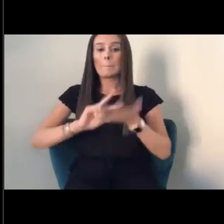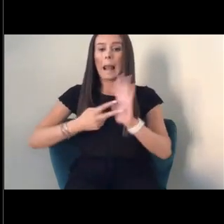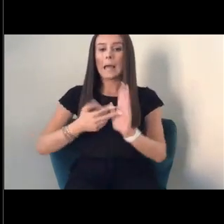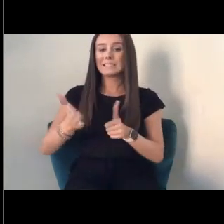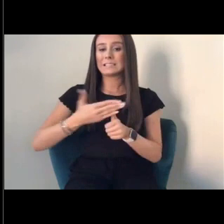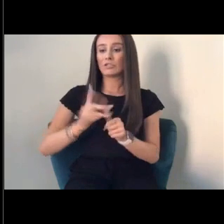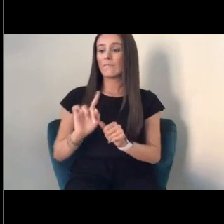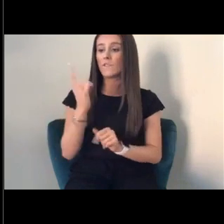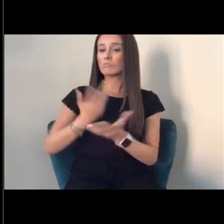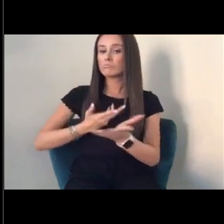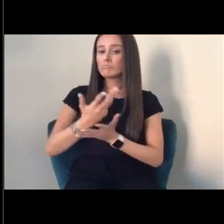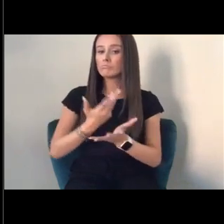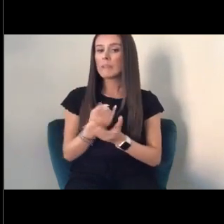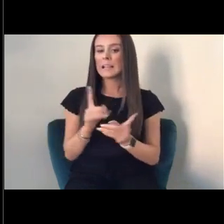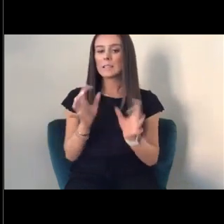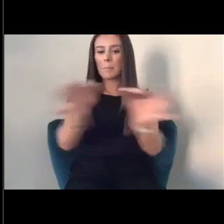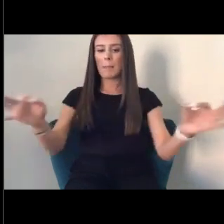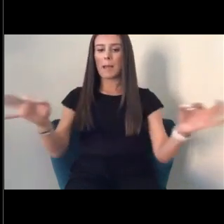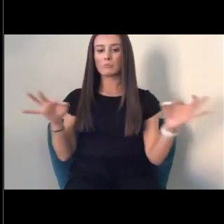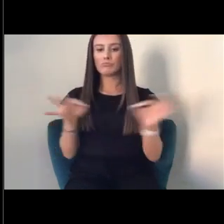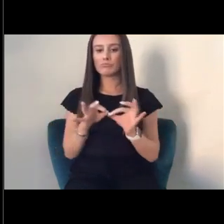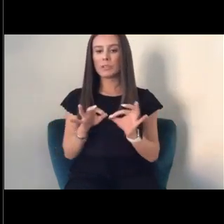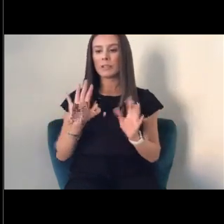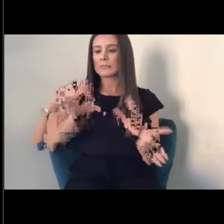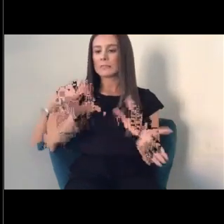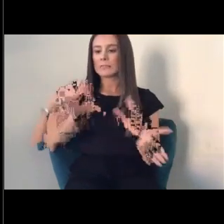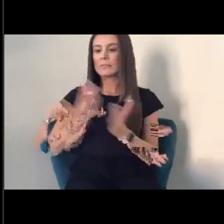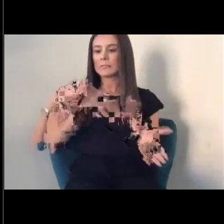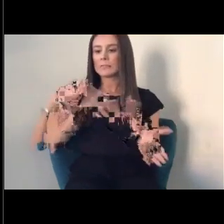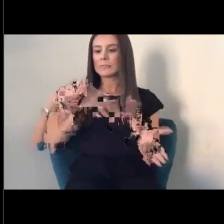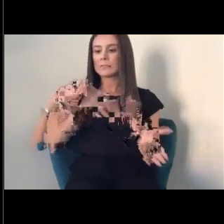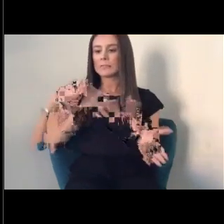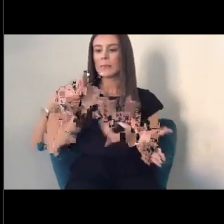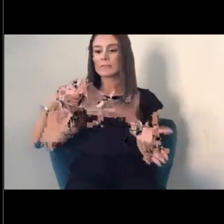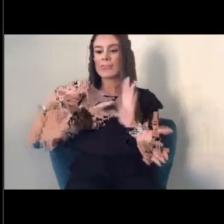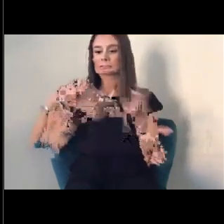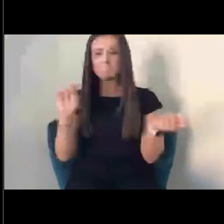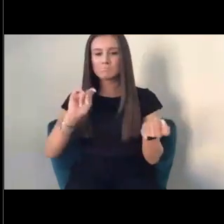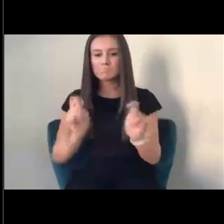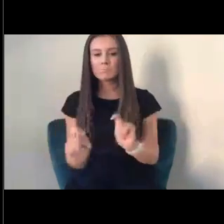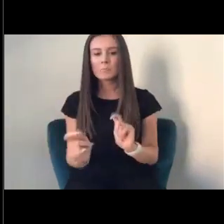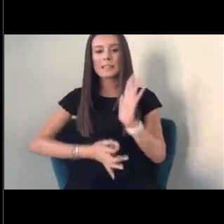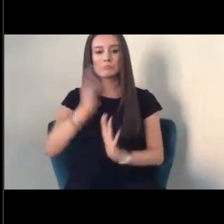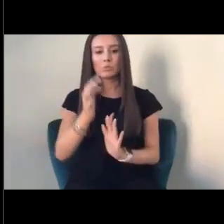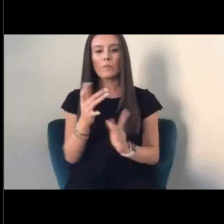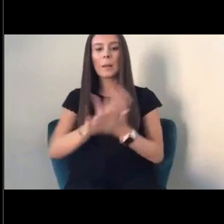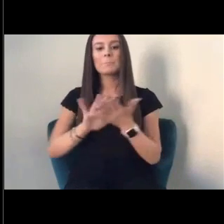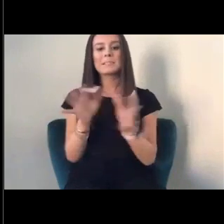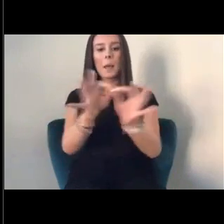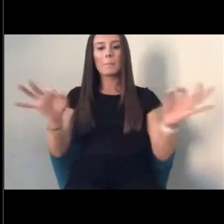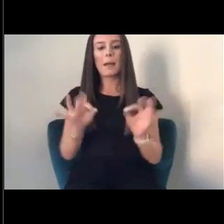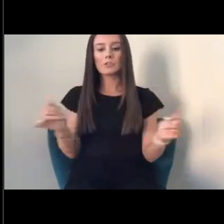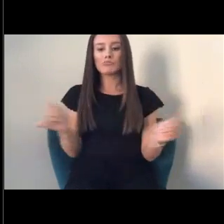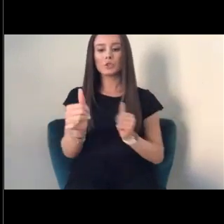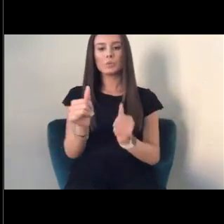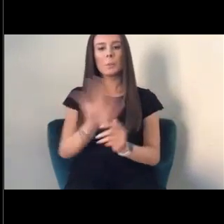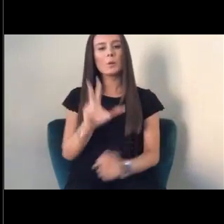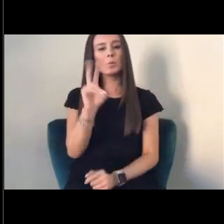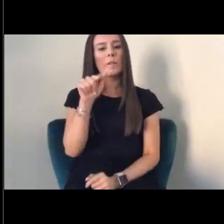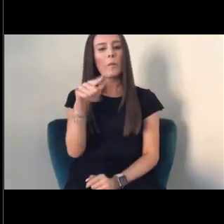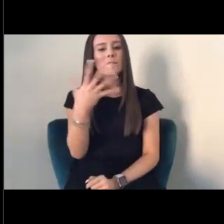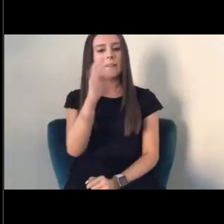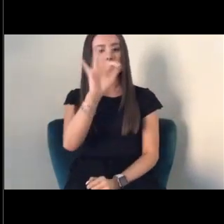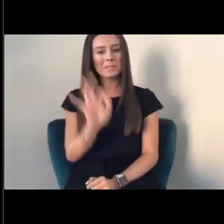land required by around 12.5% by refining the design of the utility diversions in some areas along the